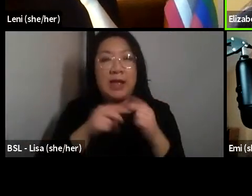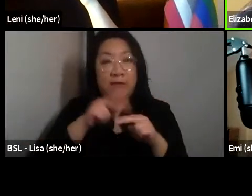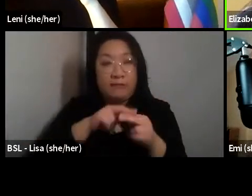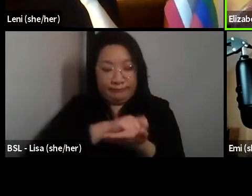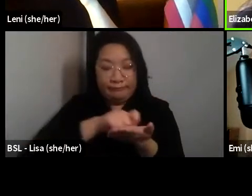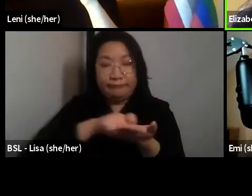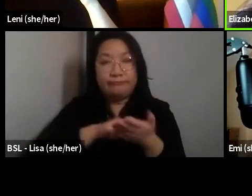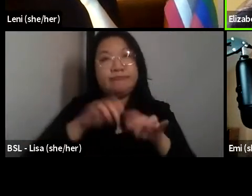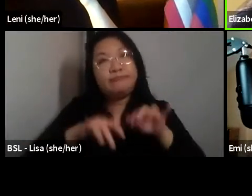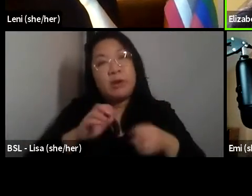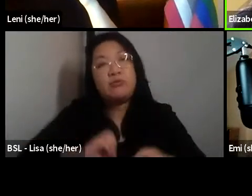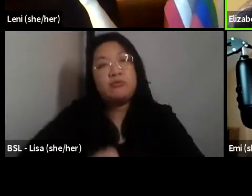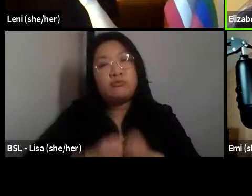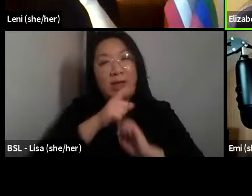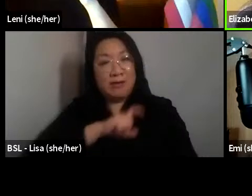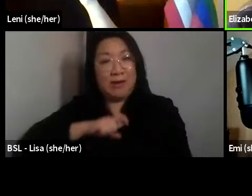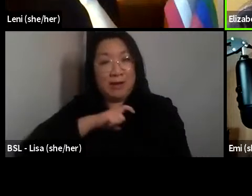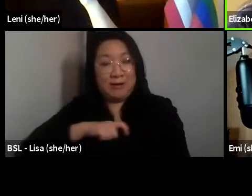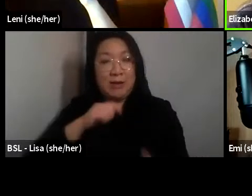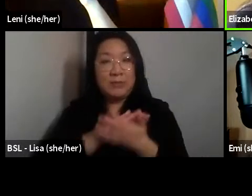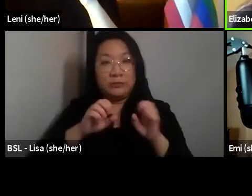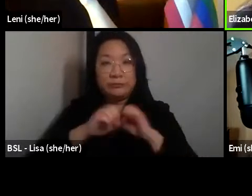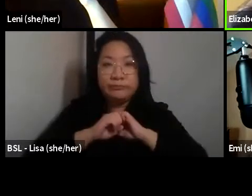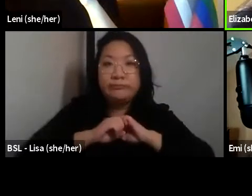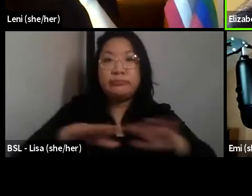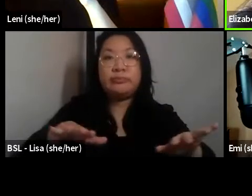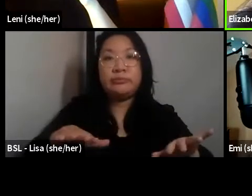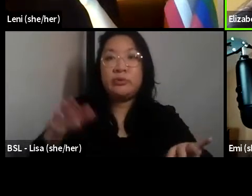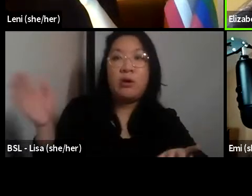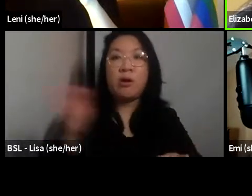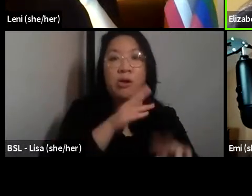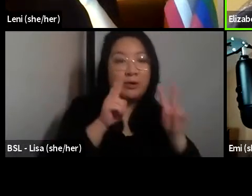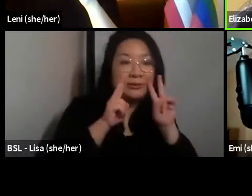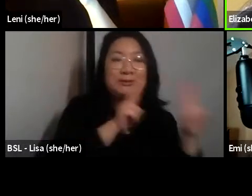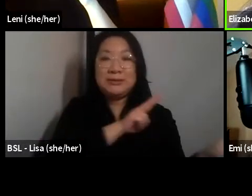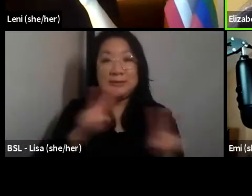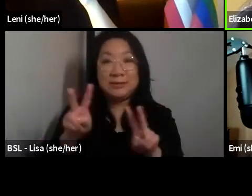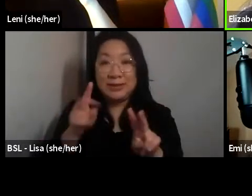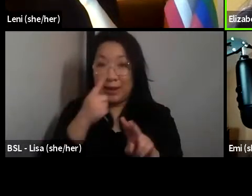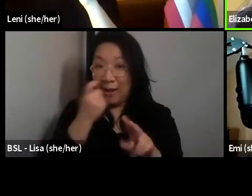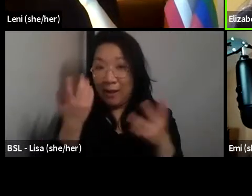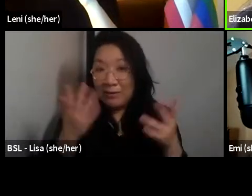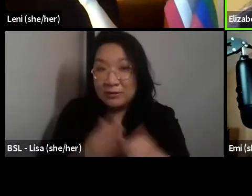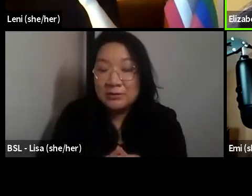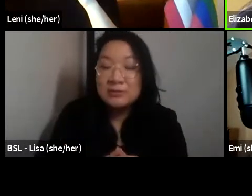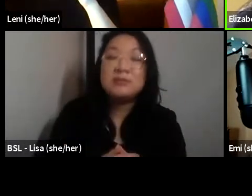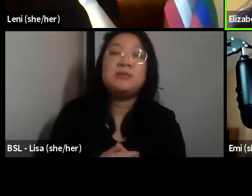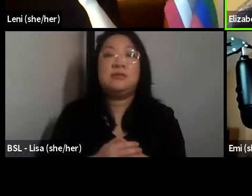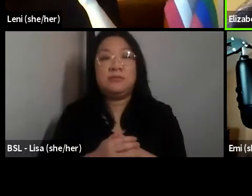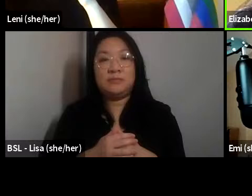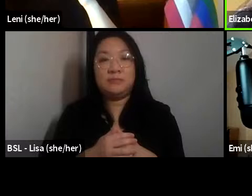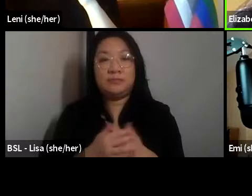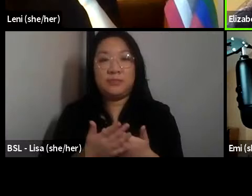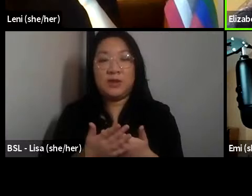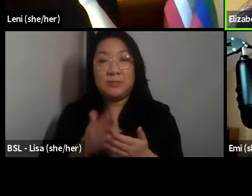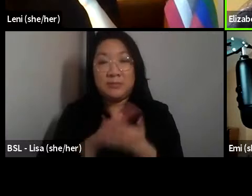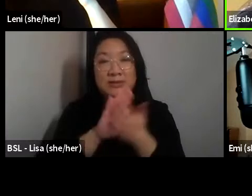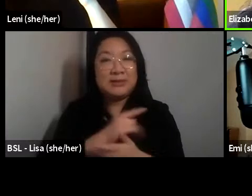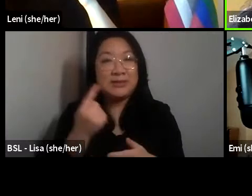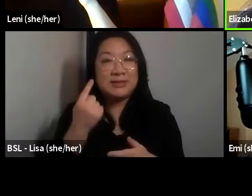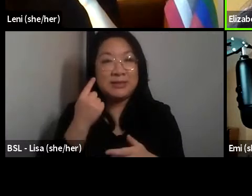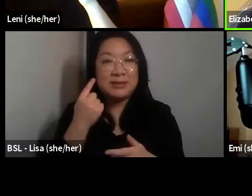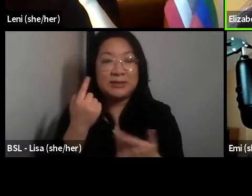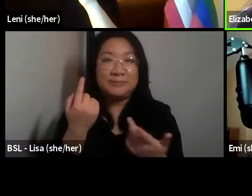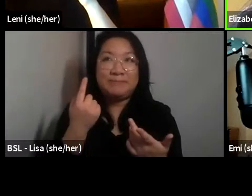or something. Everyone sees it because we're so desperate for something. And then it can be very easy for it to be